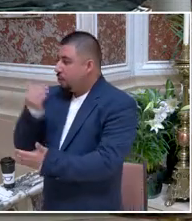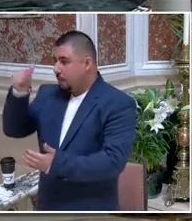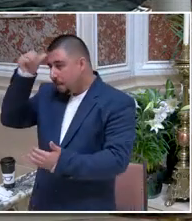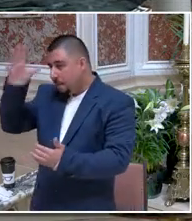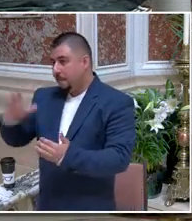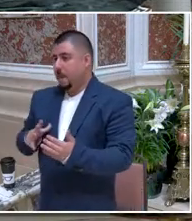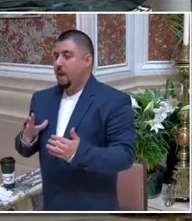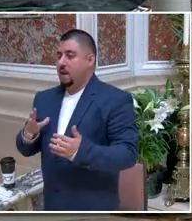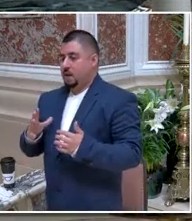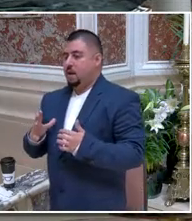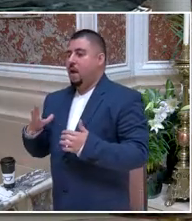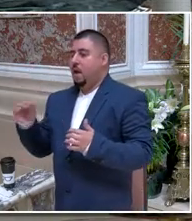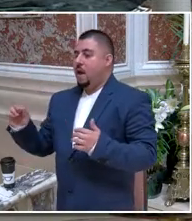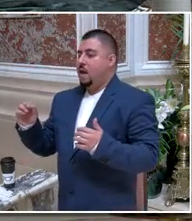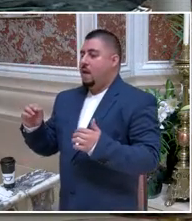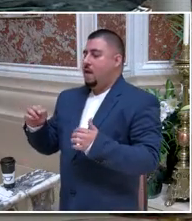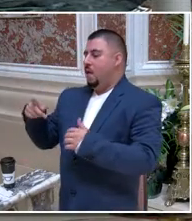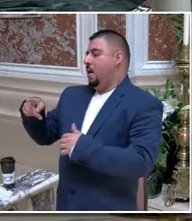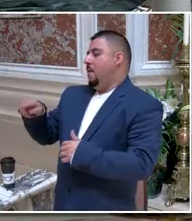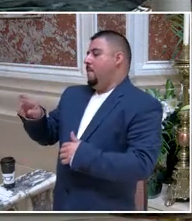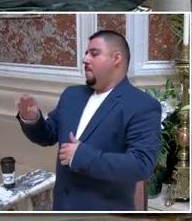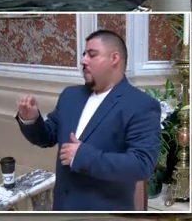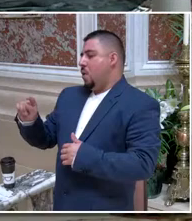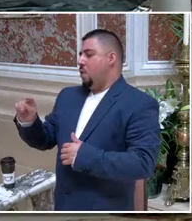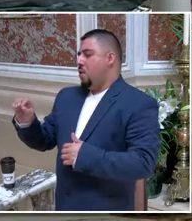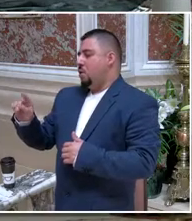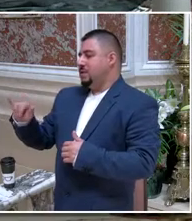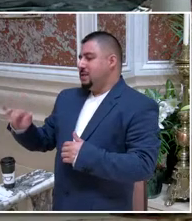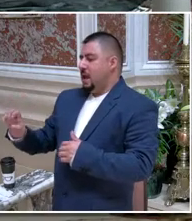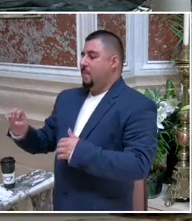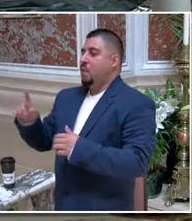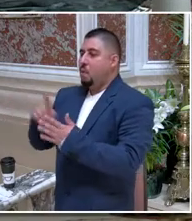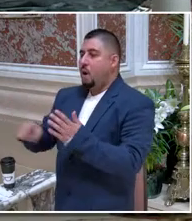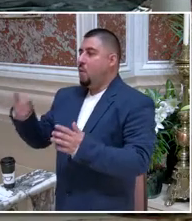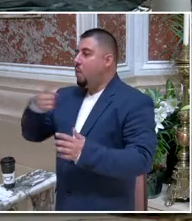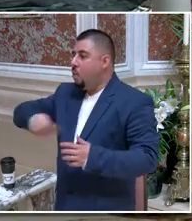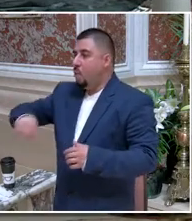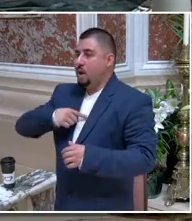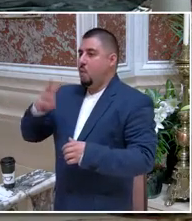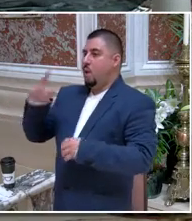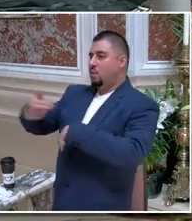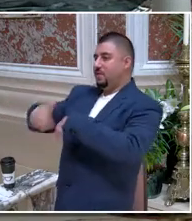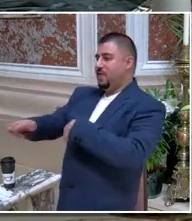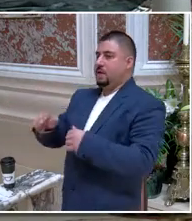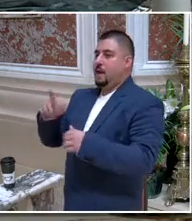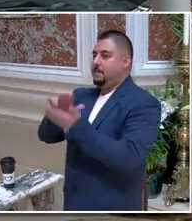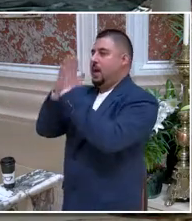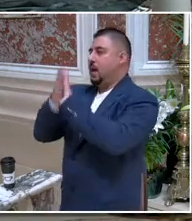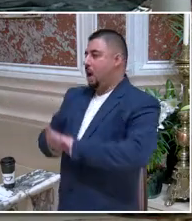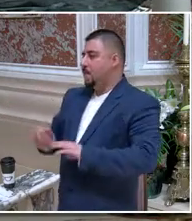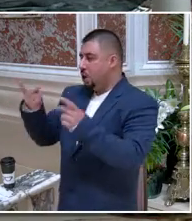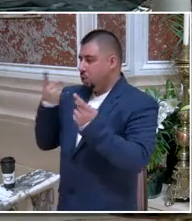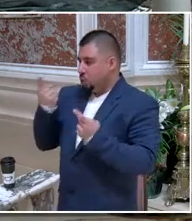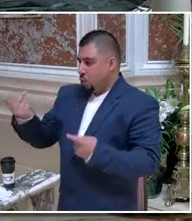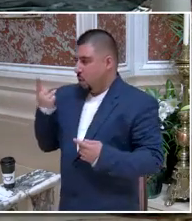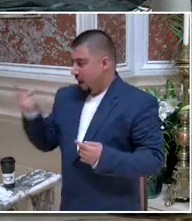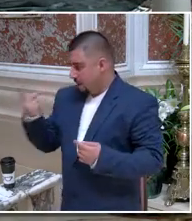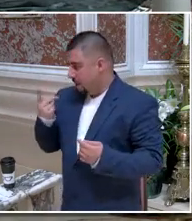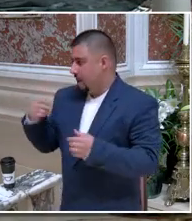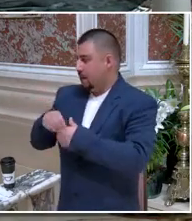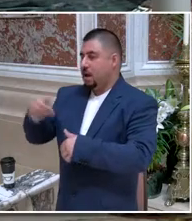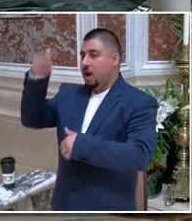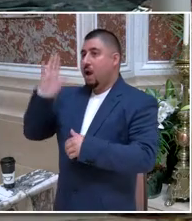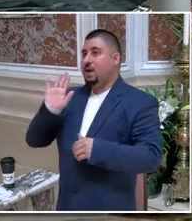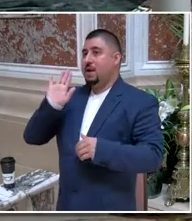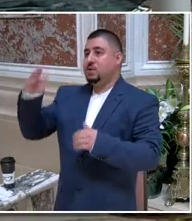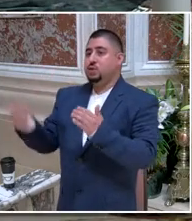man and the prototype of what we shall all become, you and me, in God's